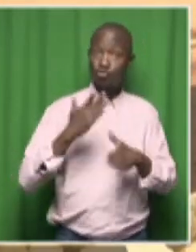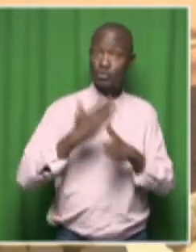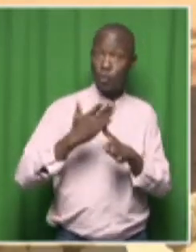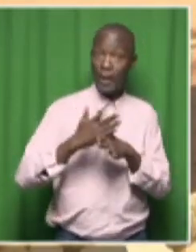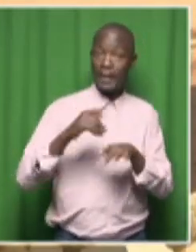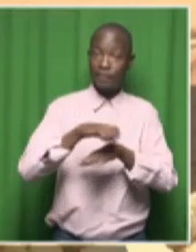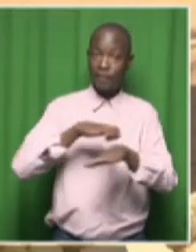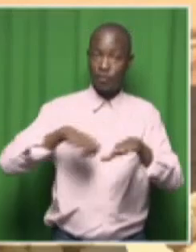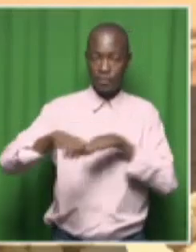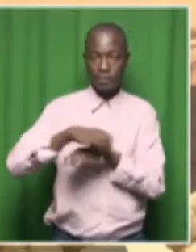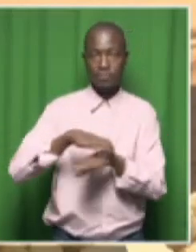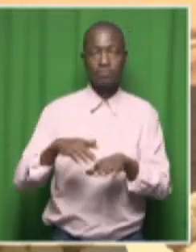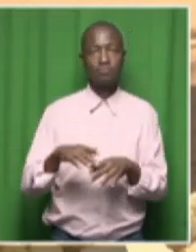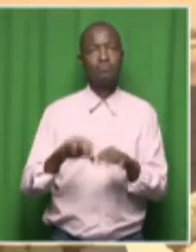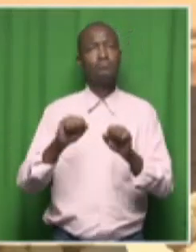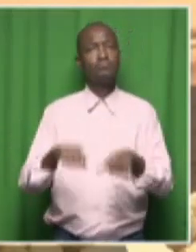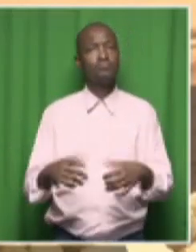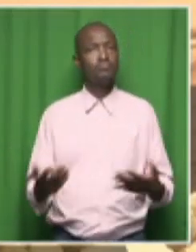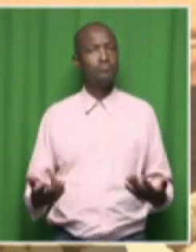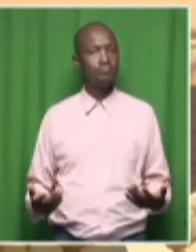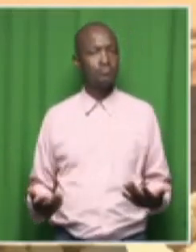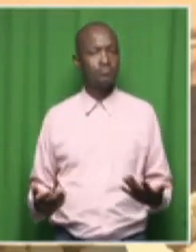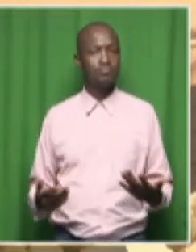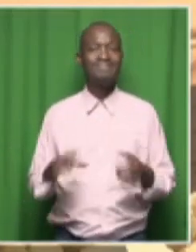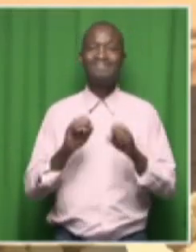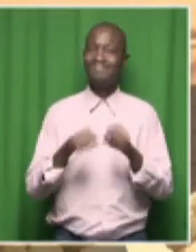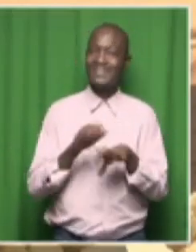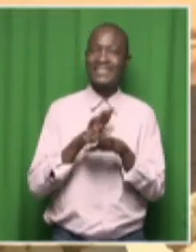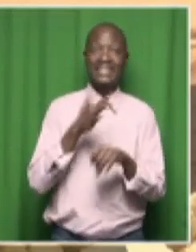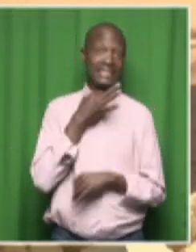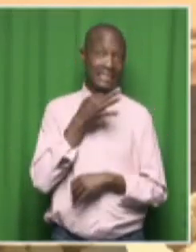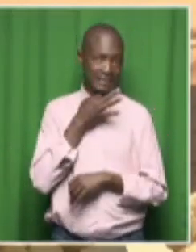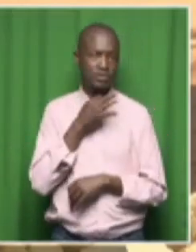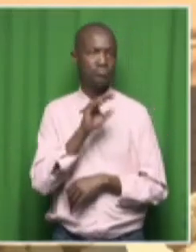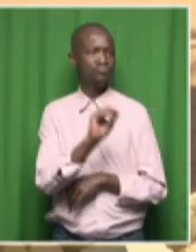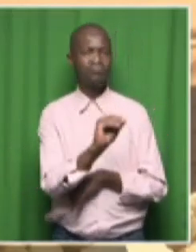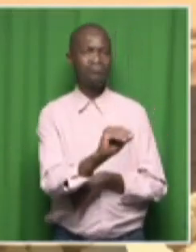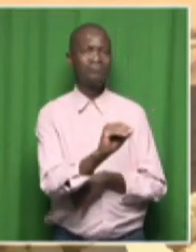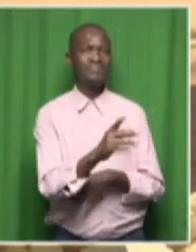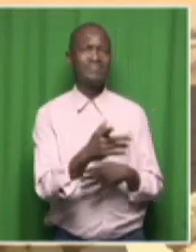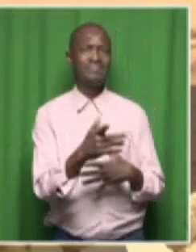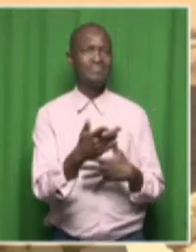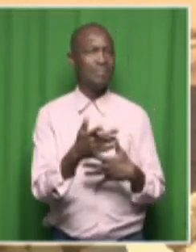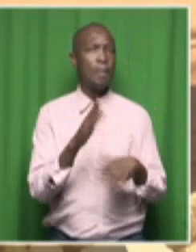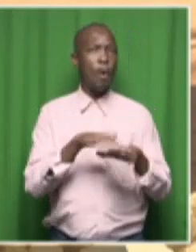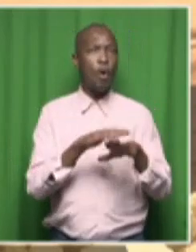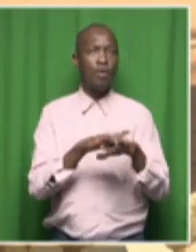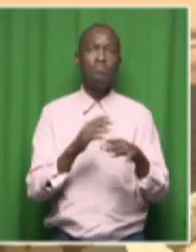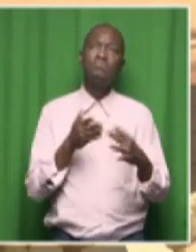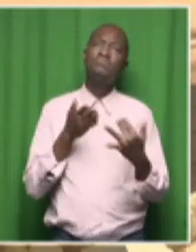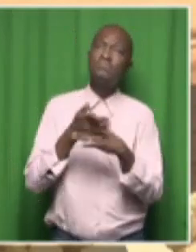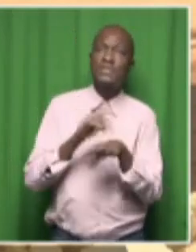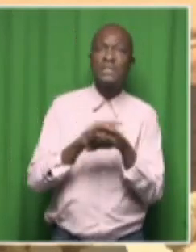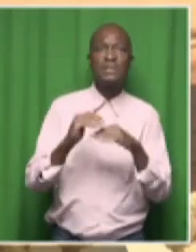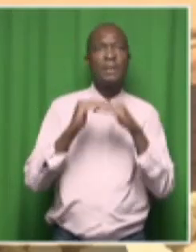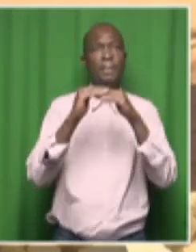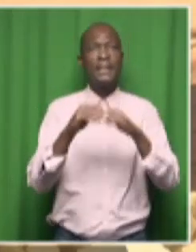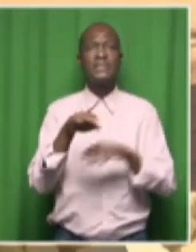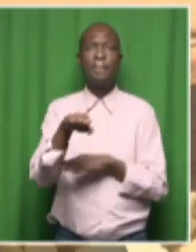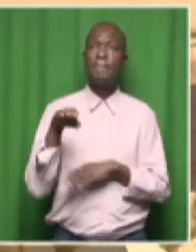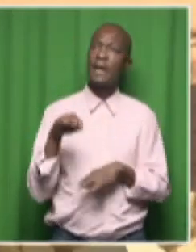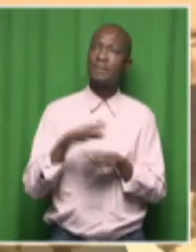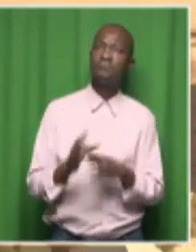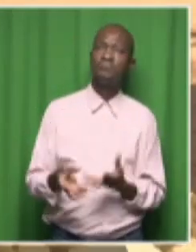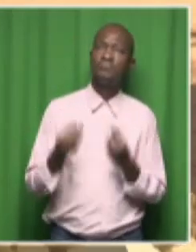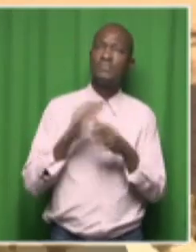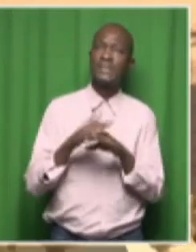and I mean, it is predominantly English based, so you will go into a major bank, get a job, and